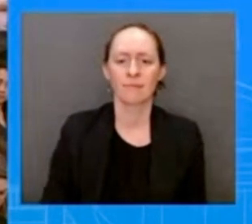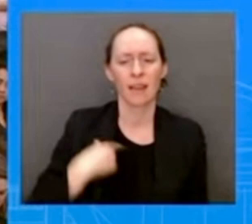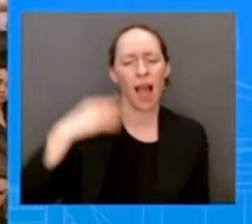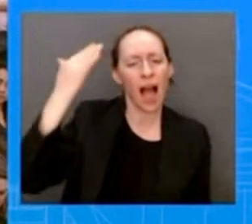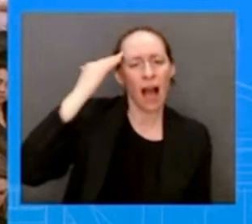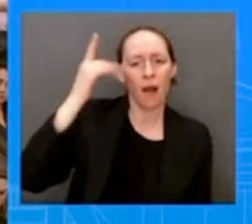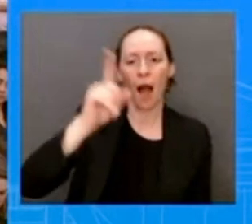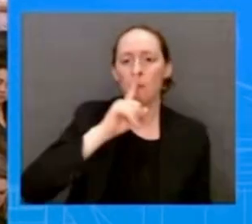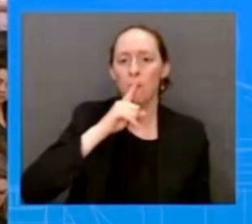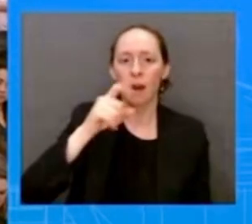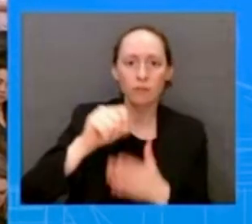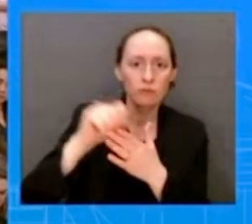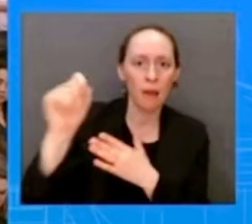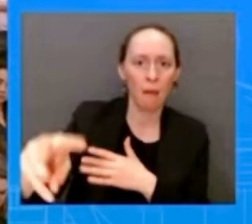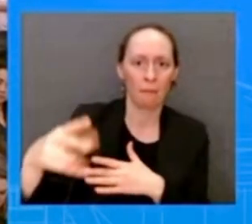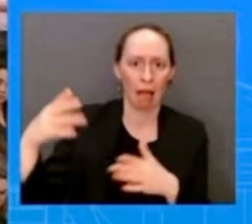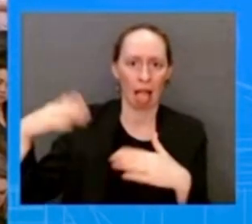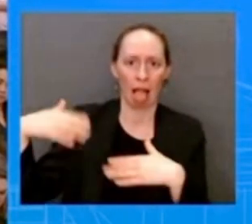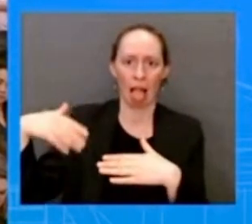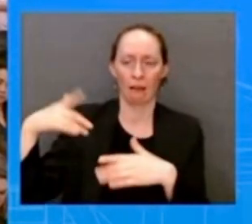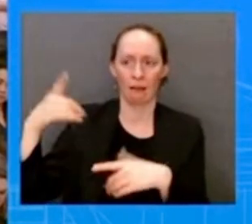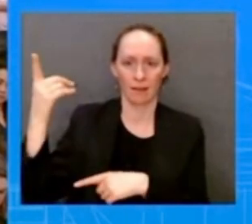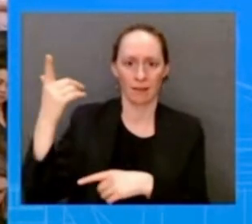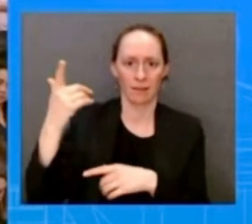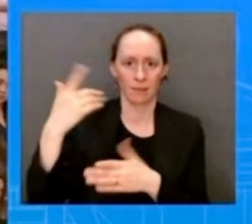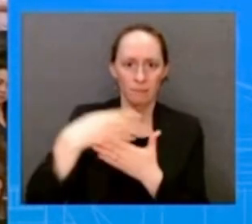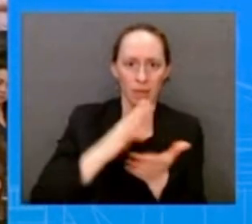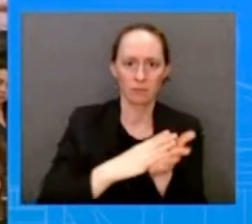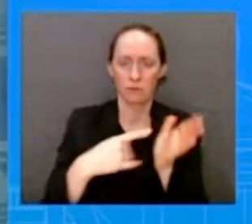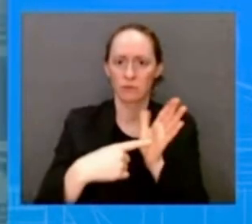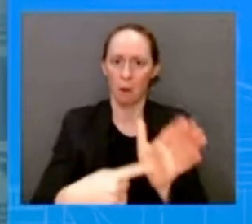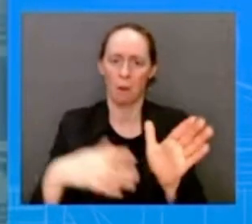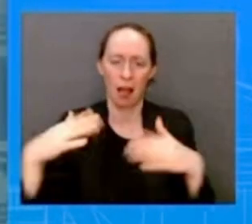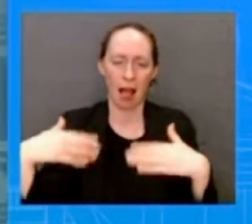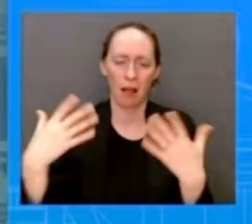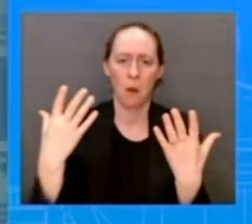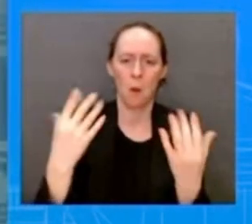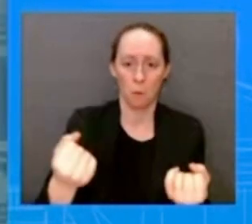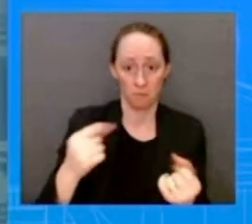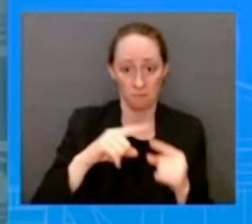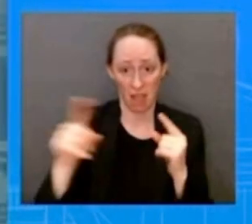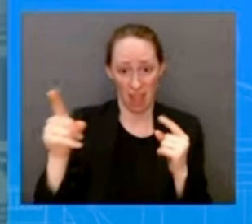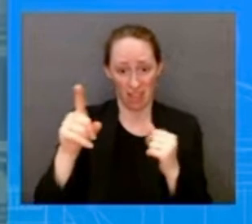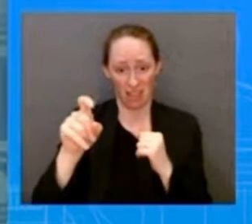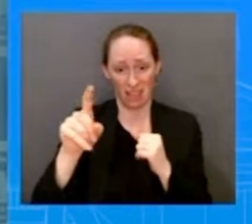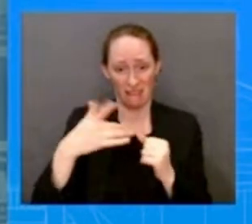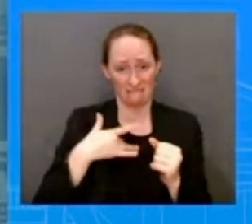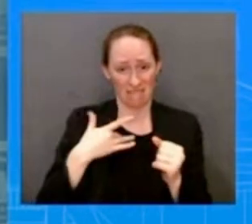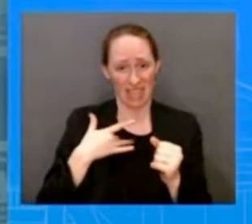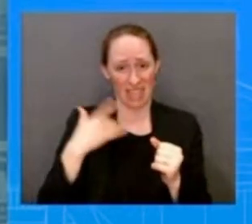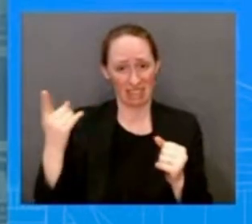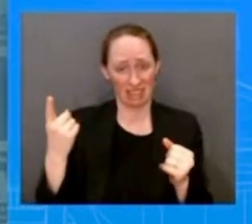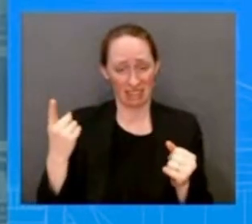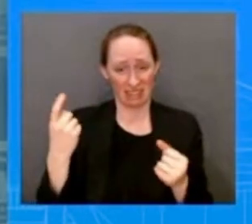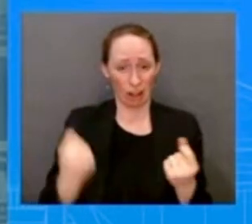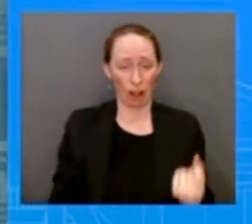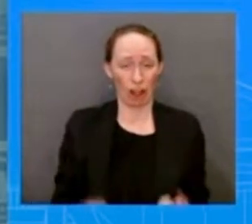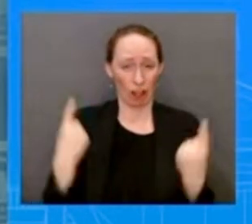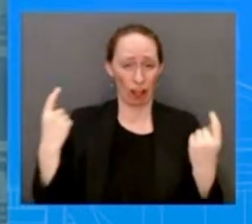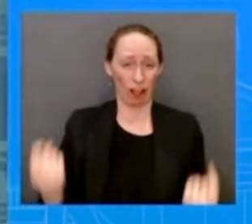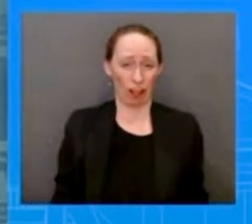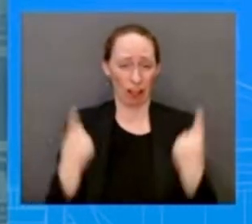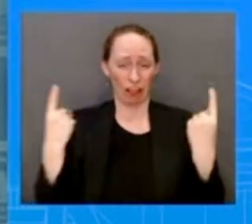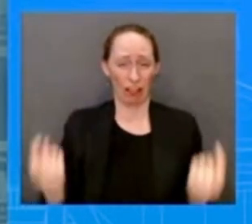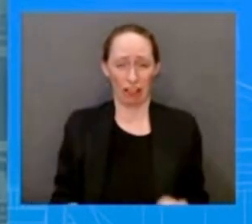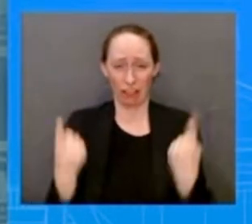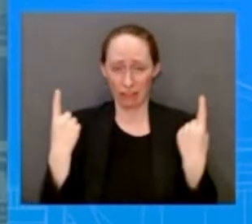is reckless spending in the federal government that needs to be addressed? So let me first say that this is a president for the first 2 years who has